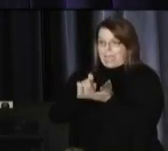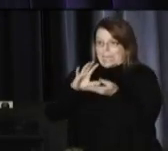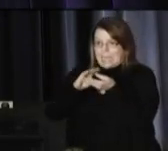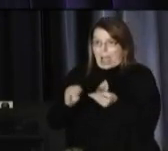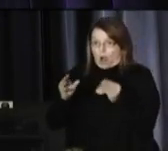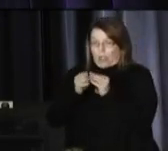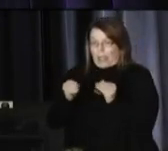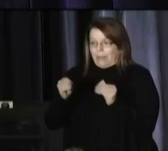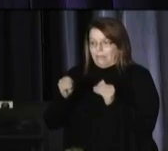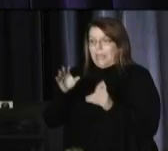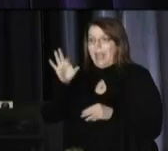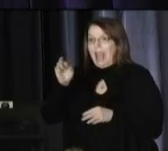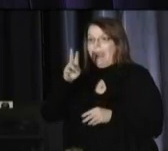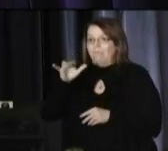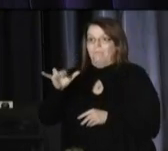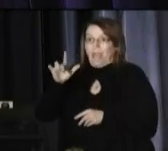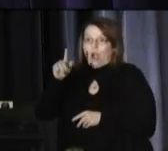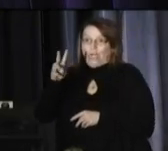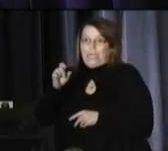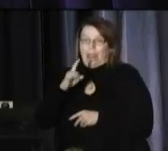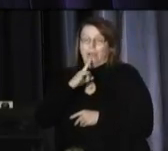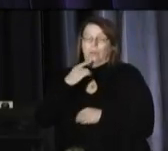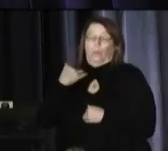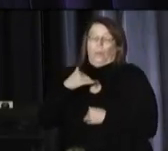tales, it just struck me.